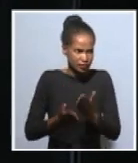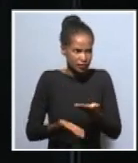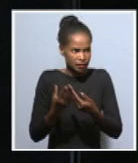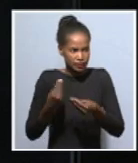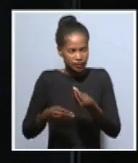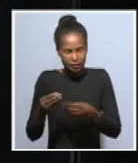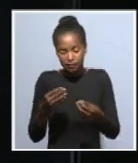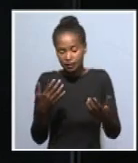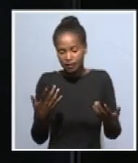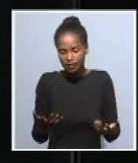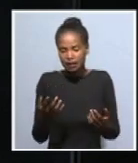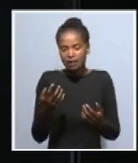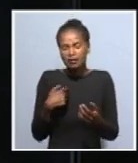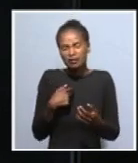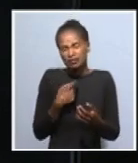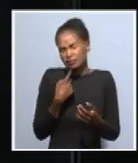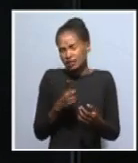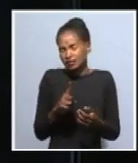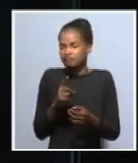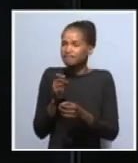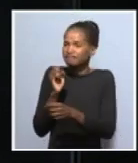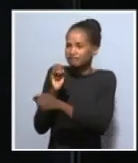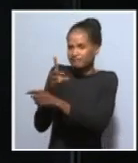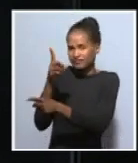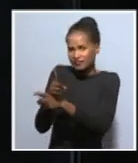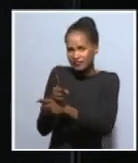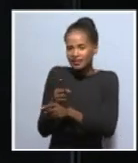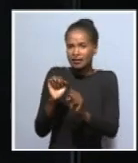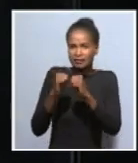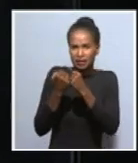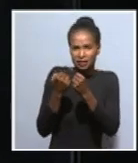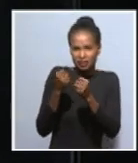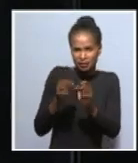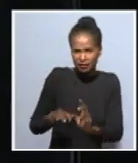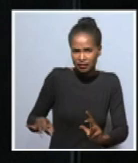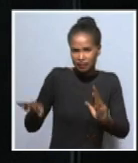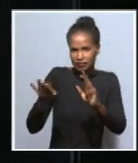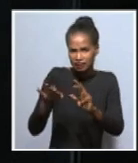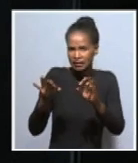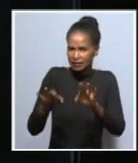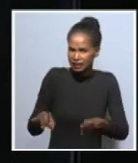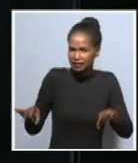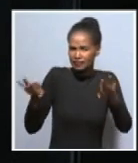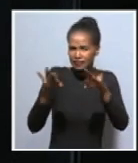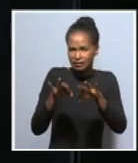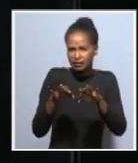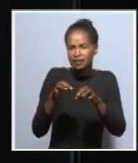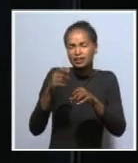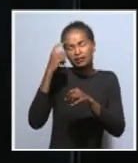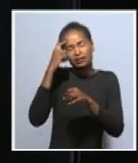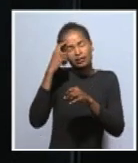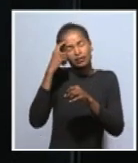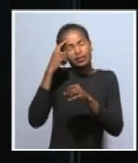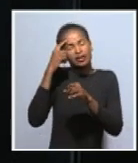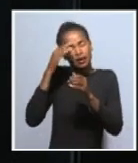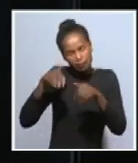we need government, we need all of us, we need to revisit our priorities. Thank you.